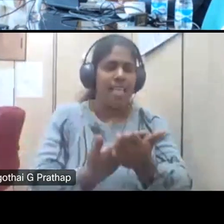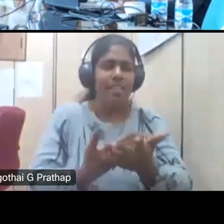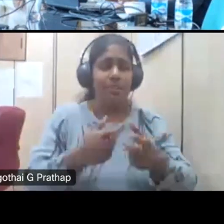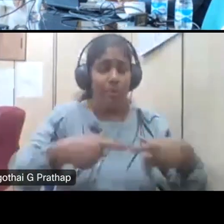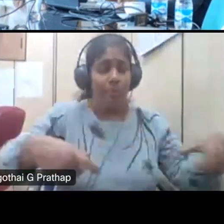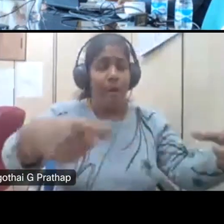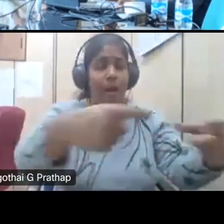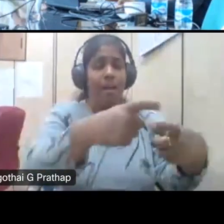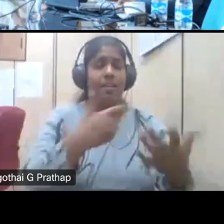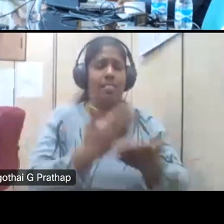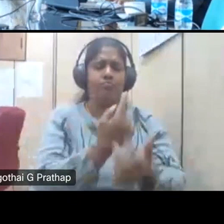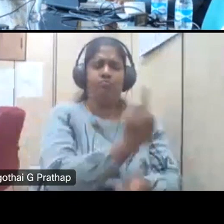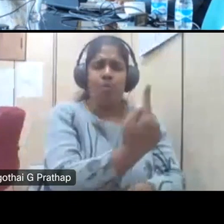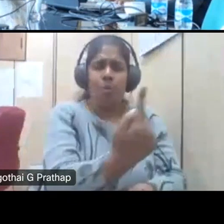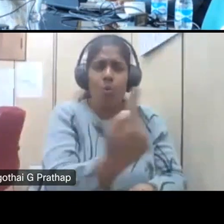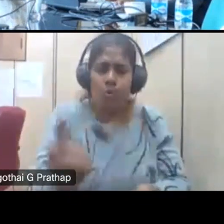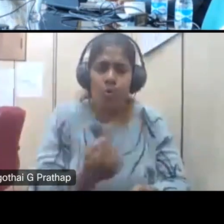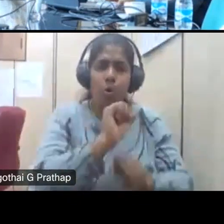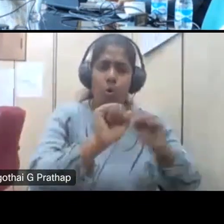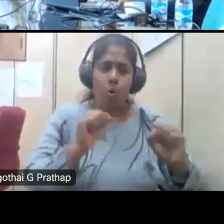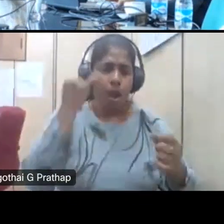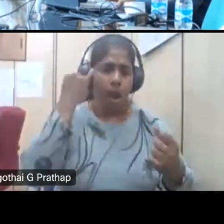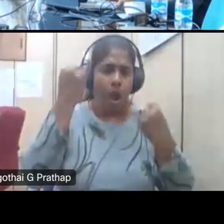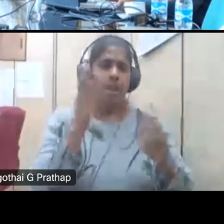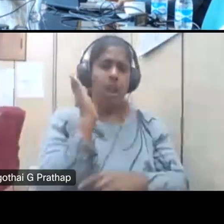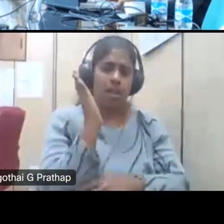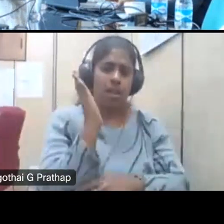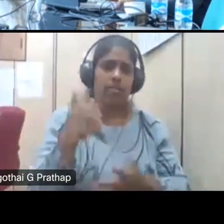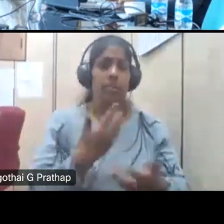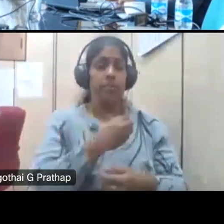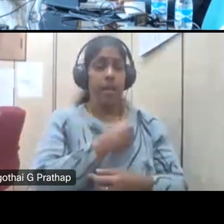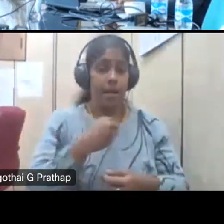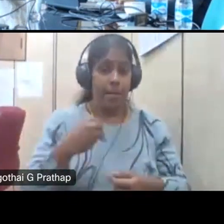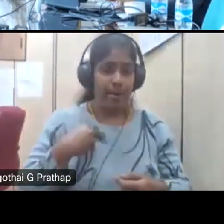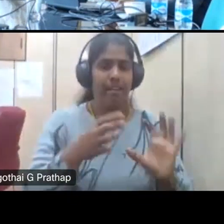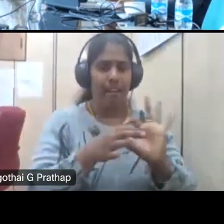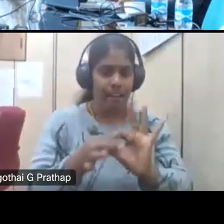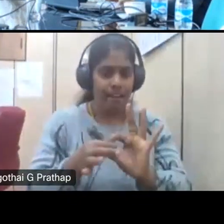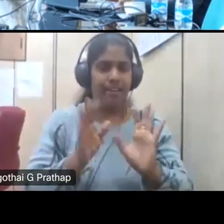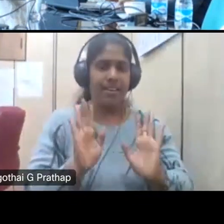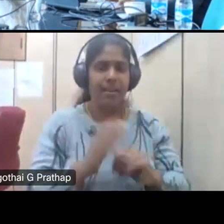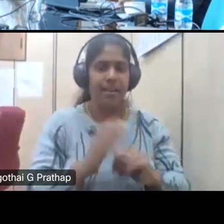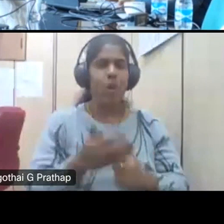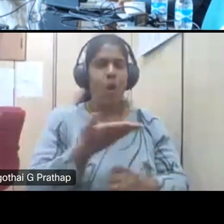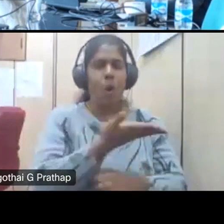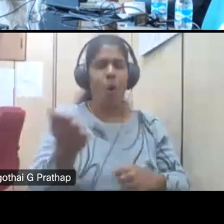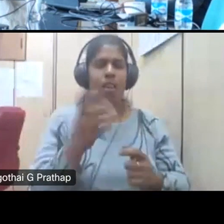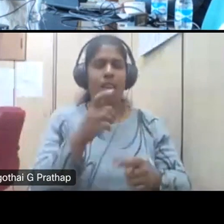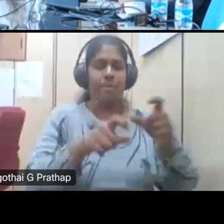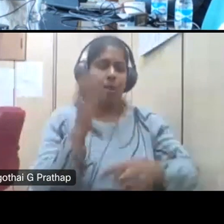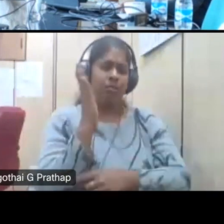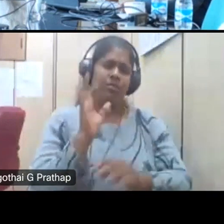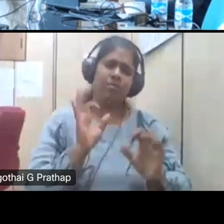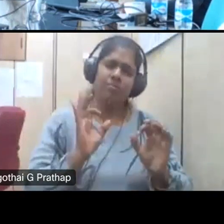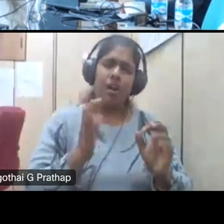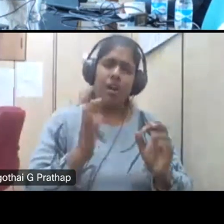Each one gave their own objective, but it was medical. And I think all the people over here have really